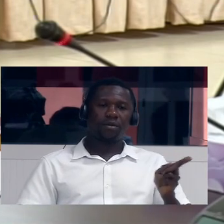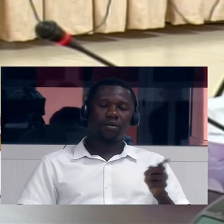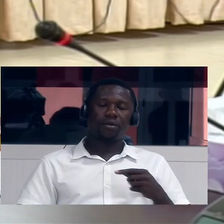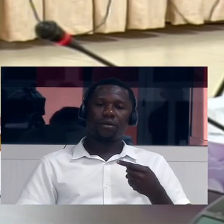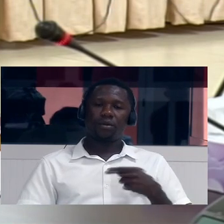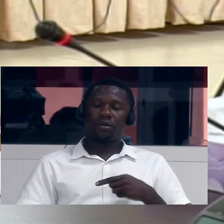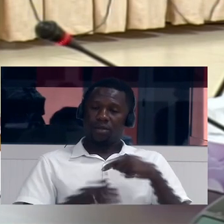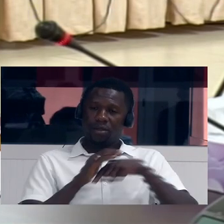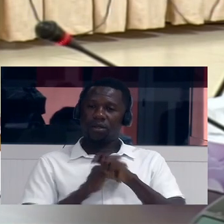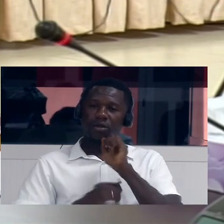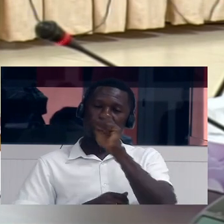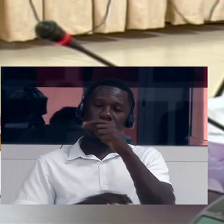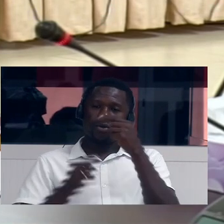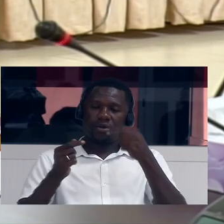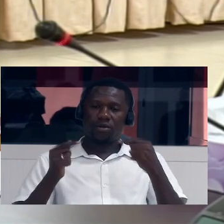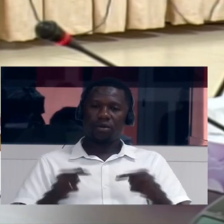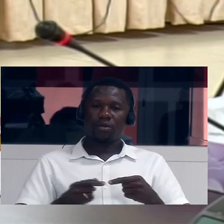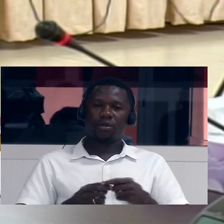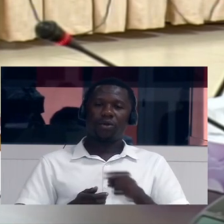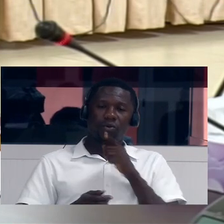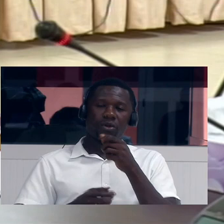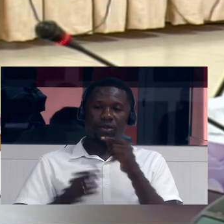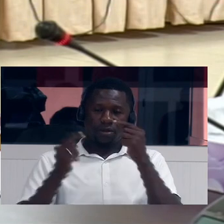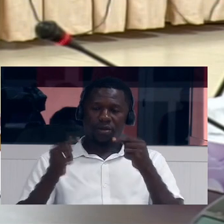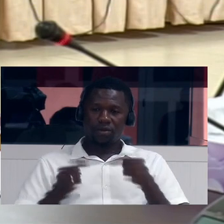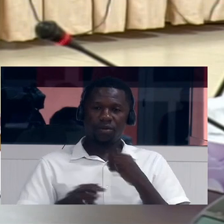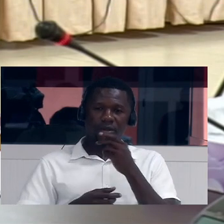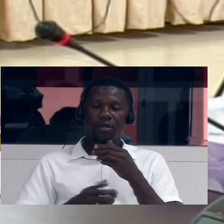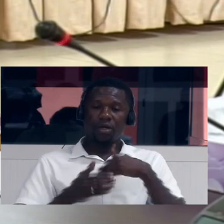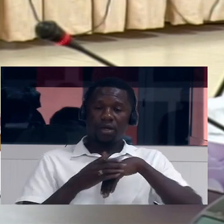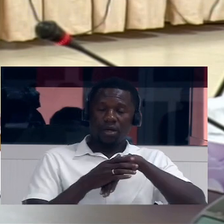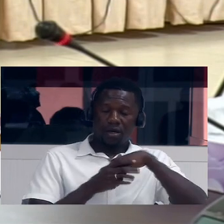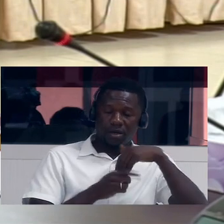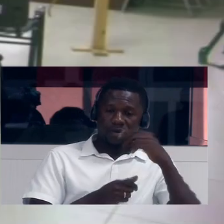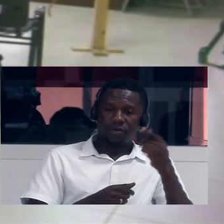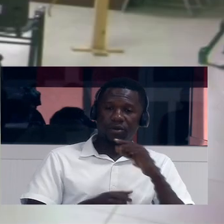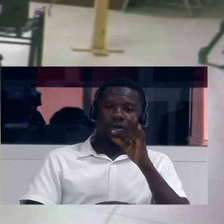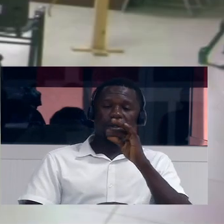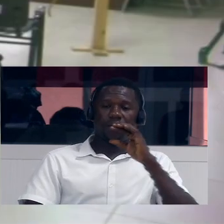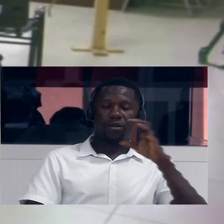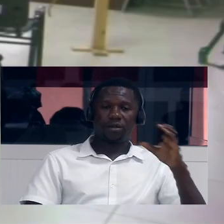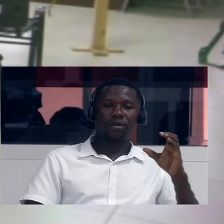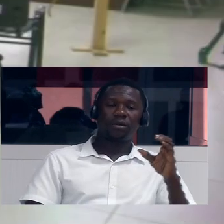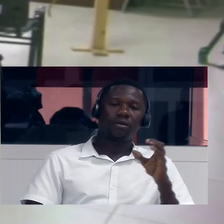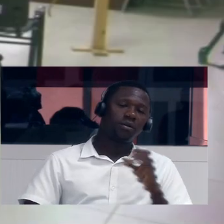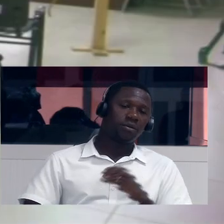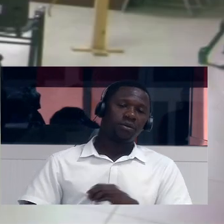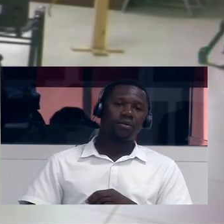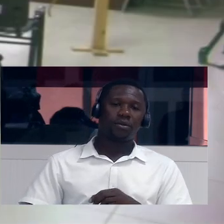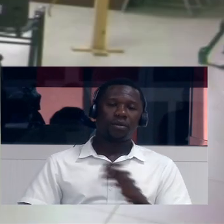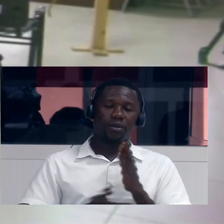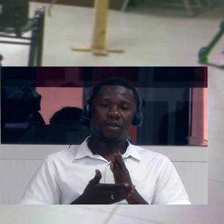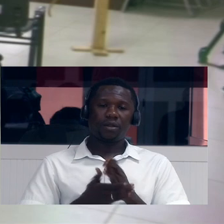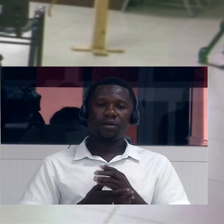in your testimony, you did testify that it is out of the TRRC